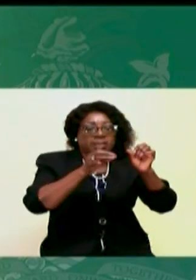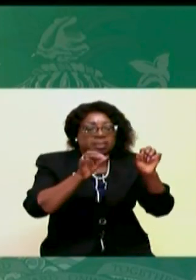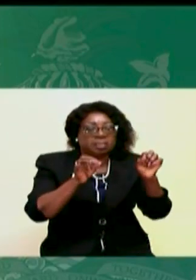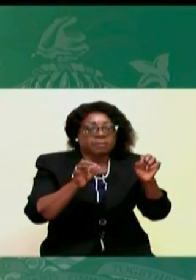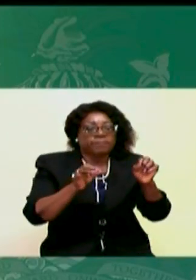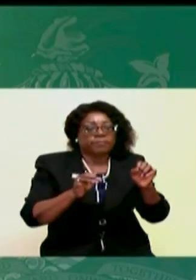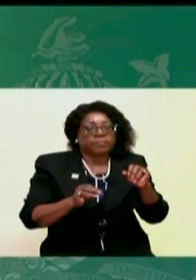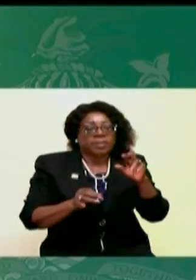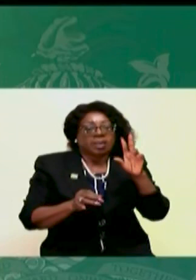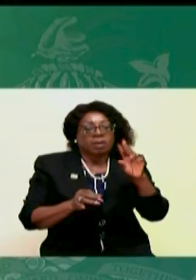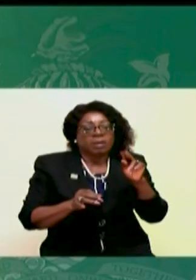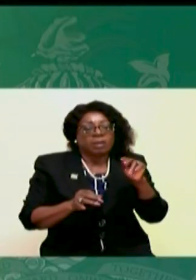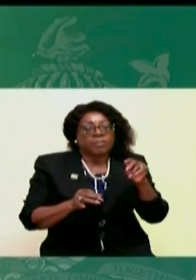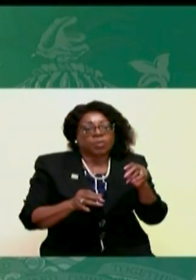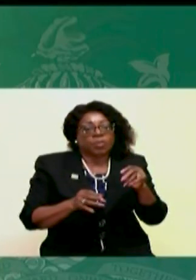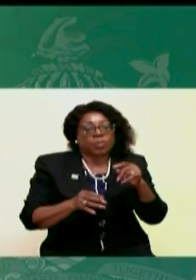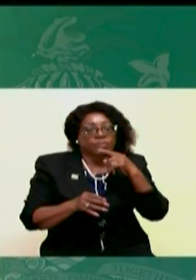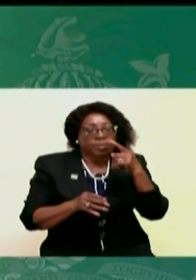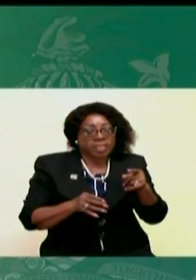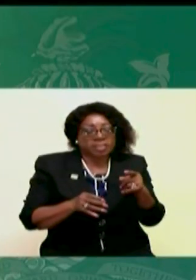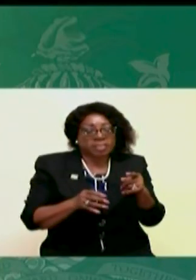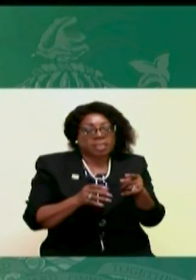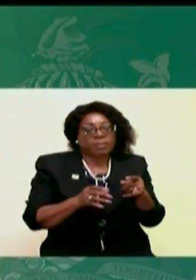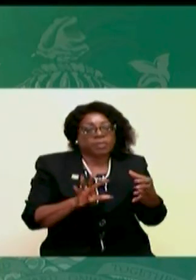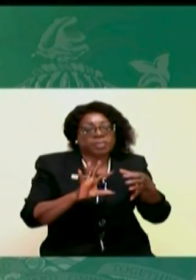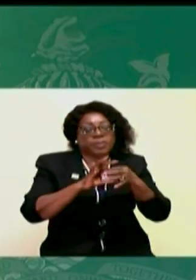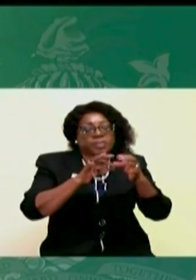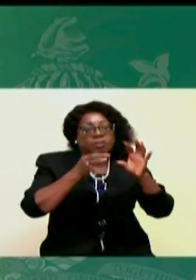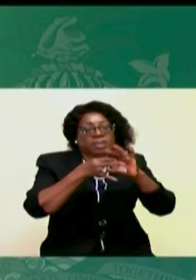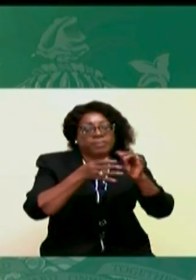How come no mention about the Special Olympics team?